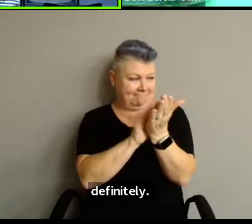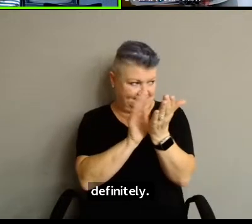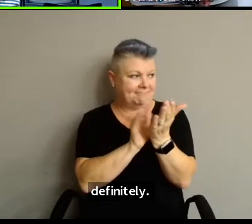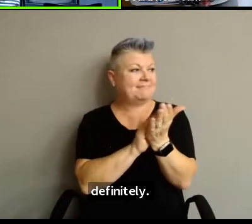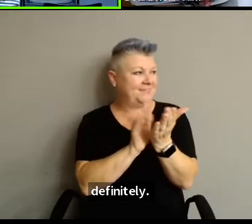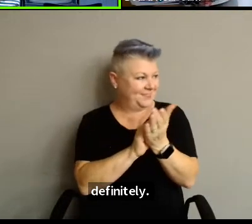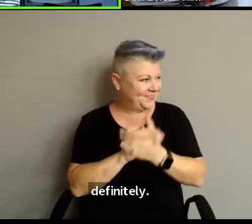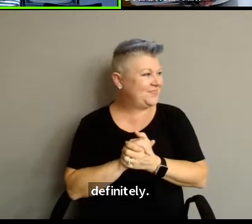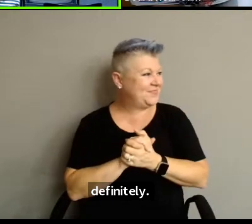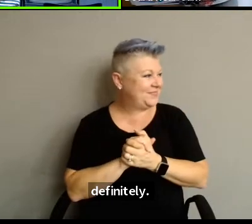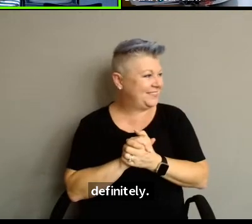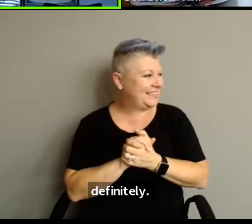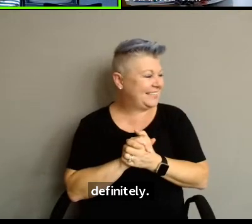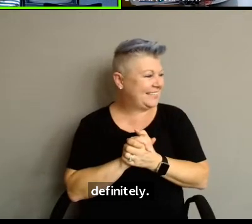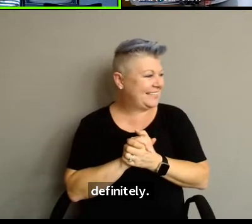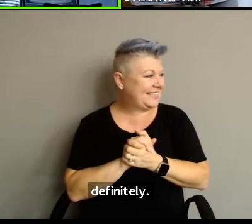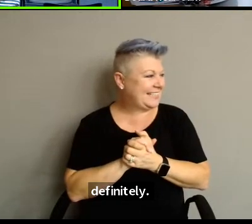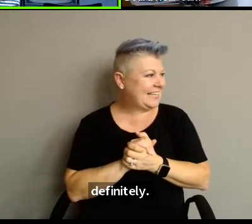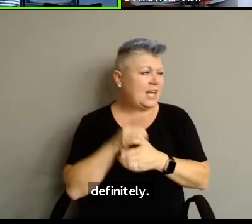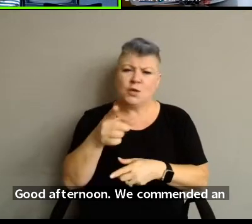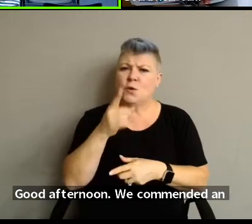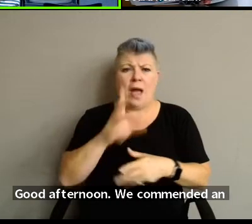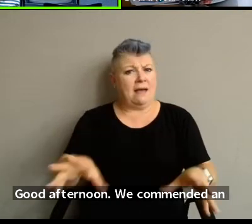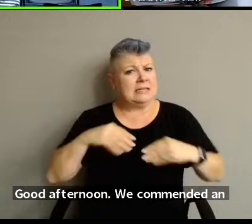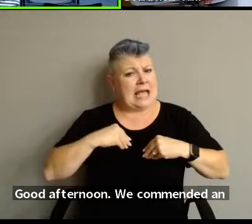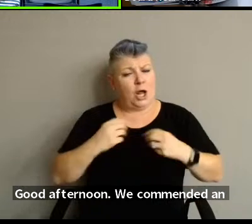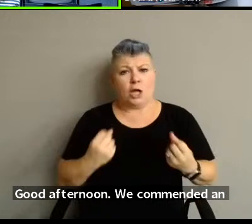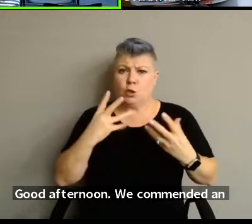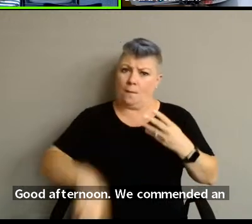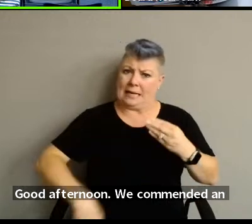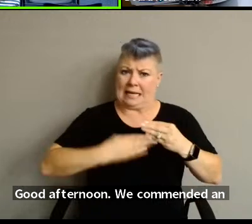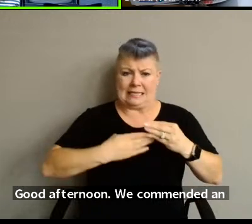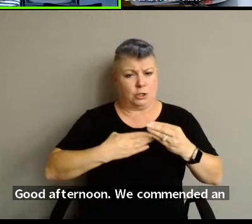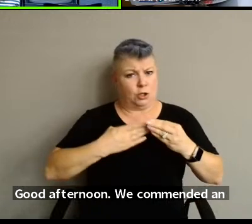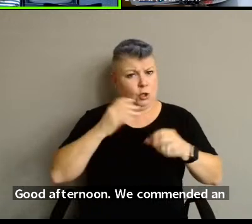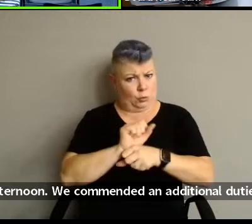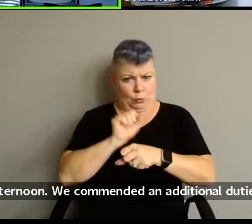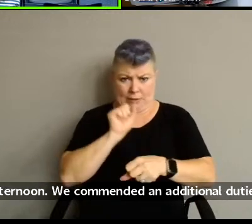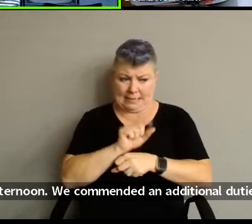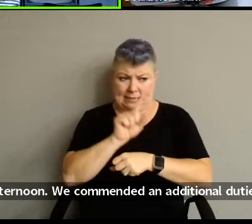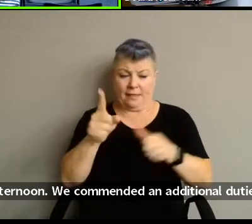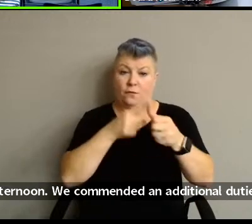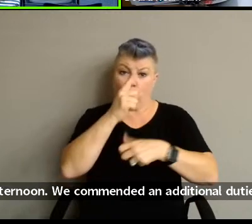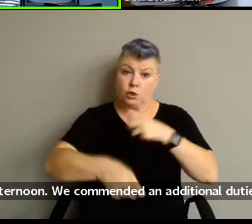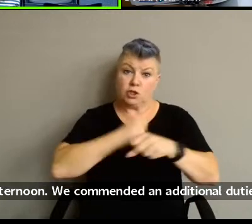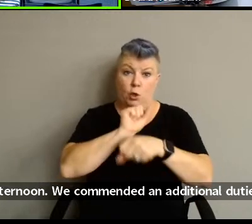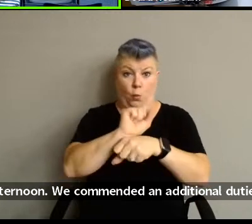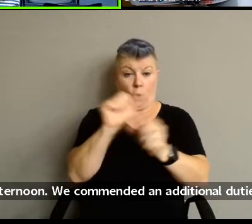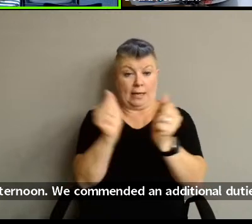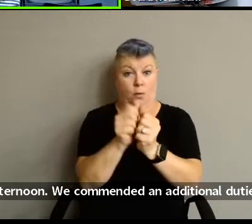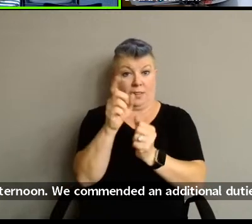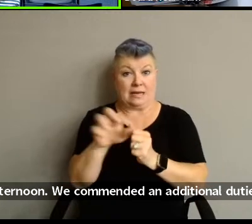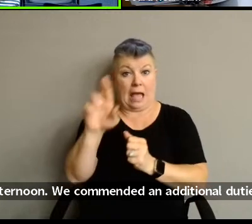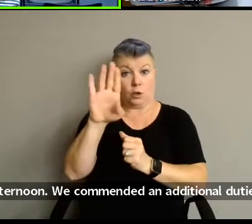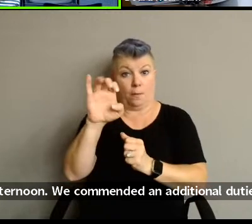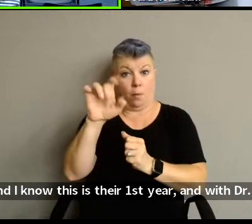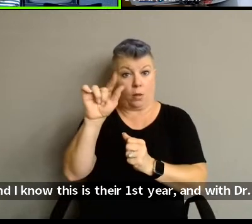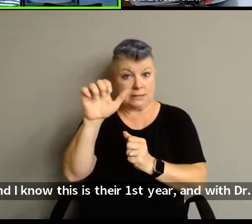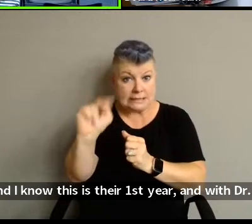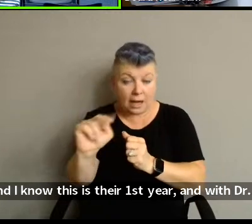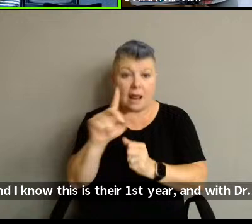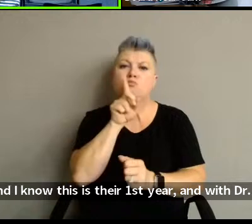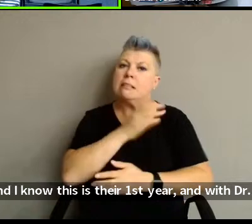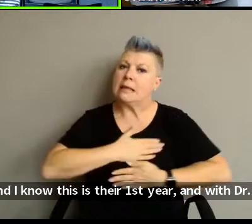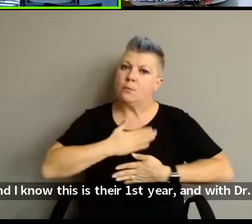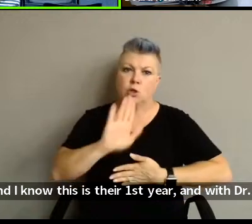be commended in additional duties. And I know this is their first year and with Dr. Bolton, so I appreciate the effort that has